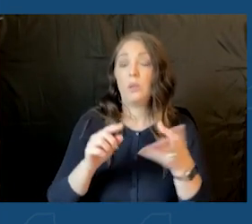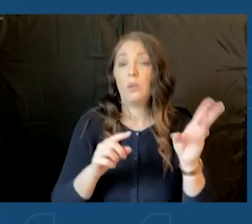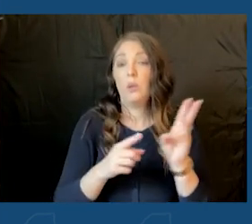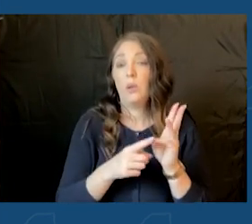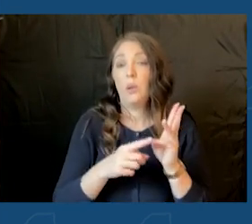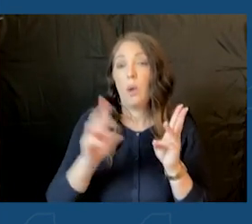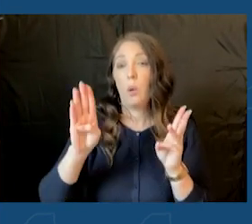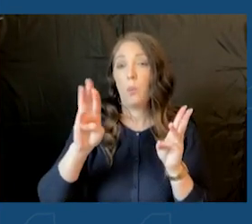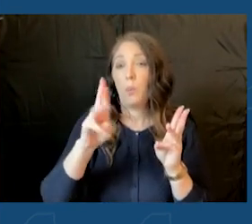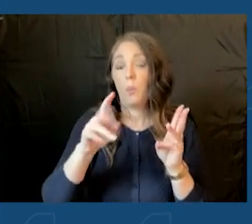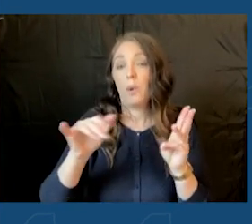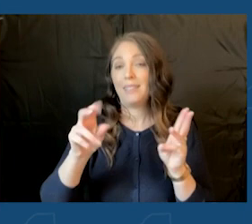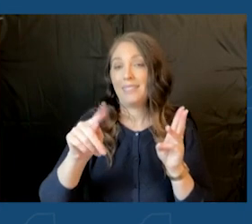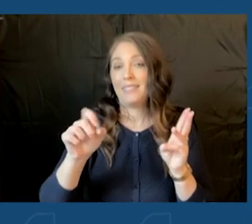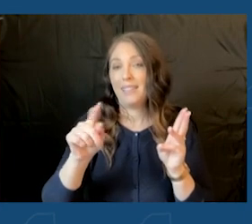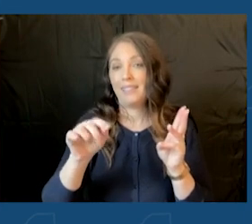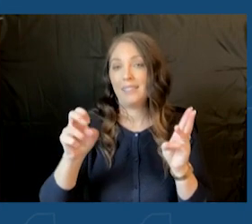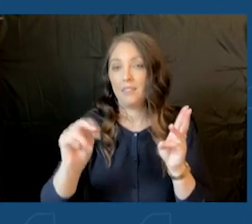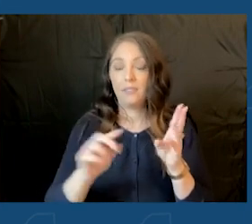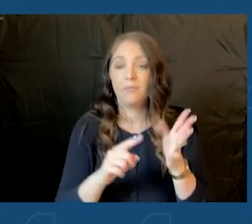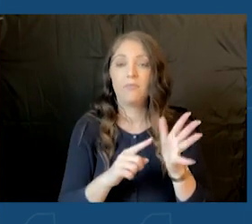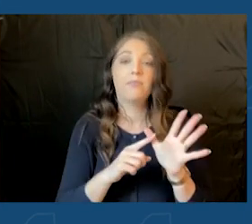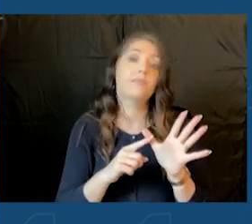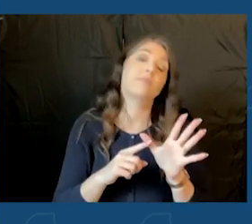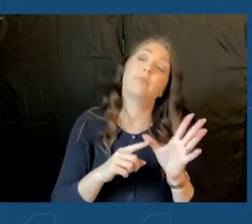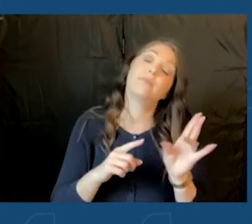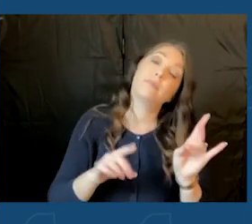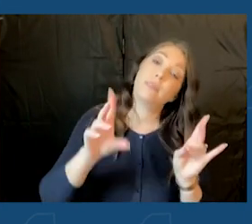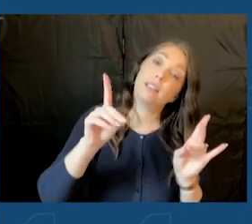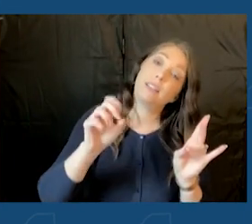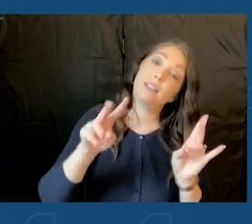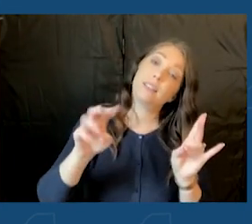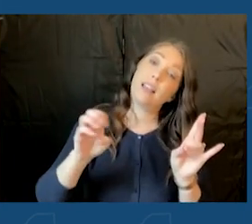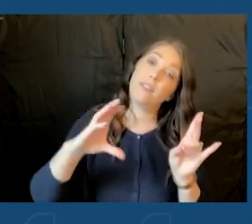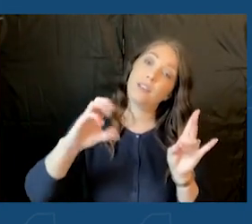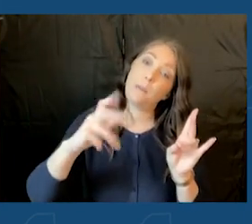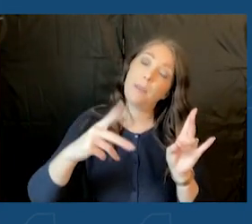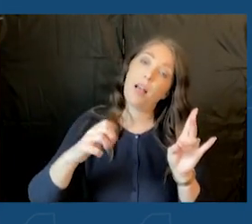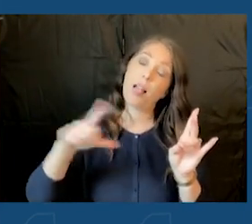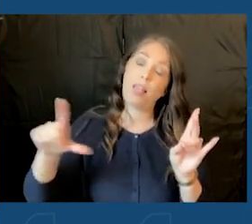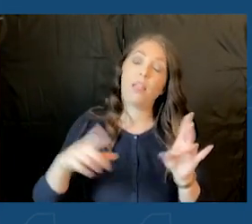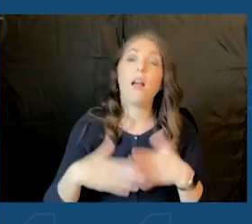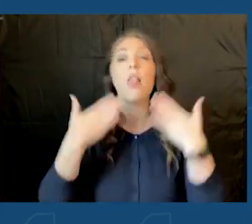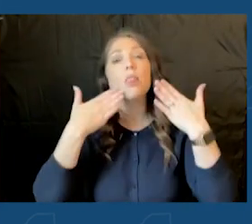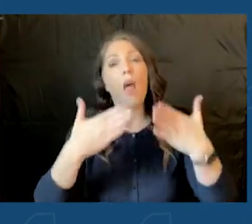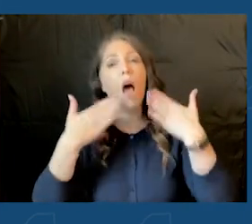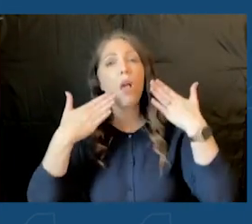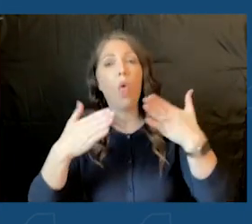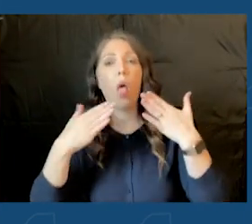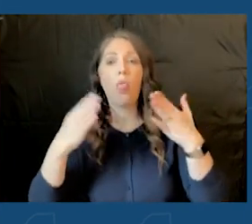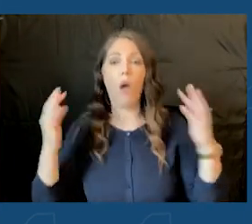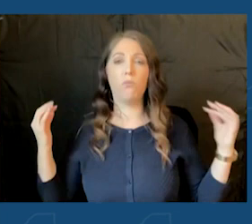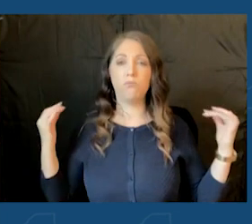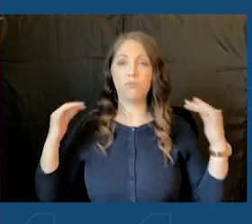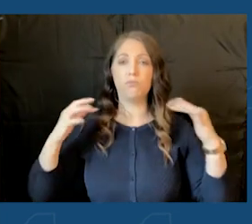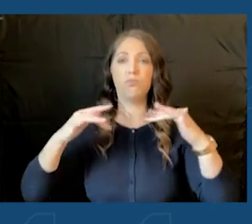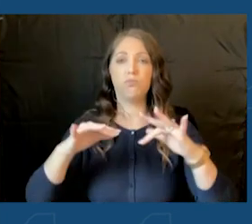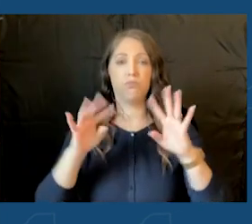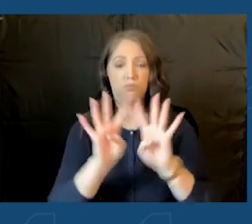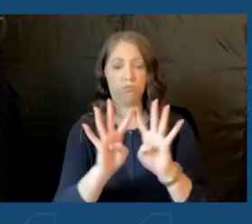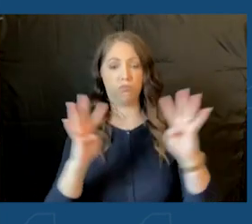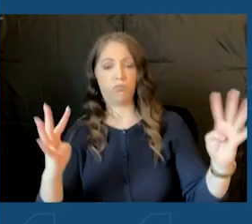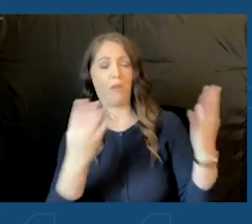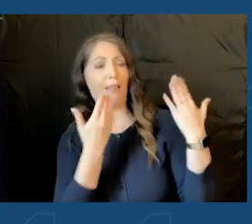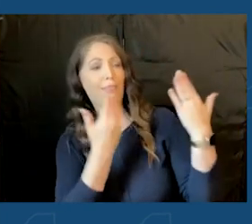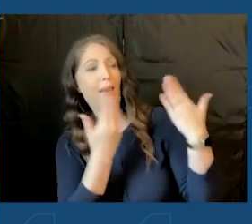Labor, Dave Capel of the Right Track Coalition. Thank you so much for coming out on this historic day for the Long Island Railroad. Thank you